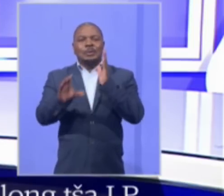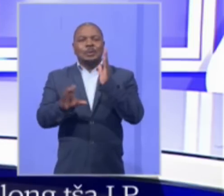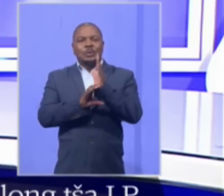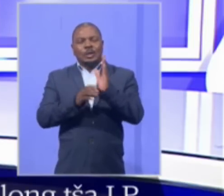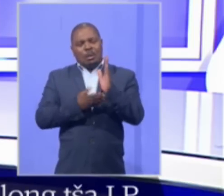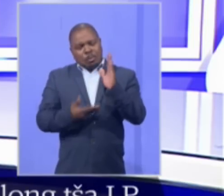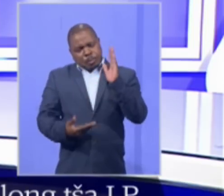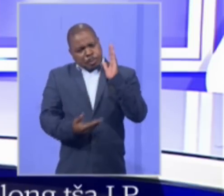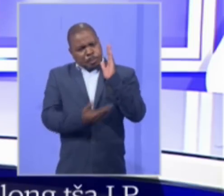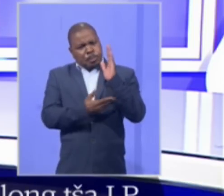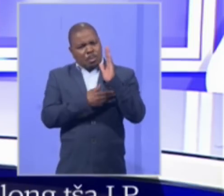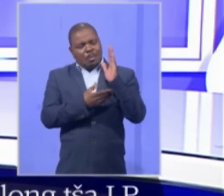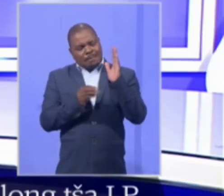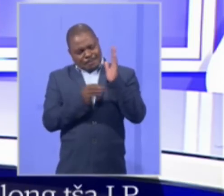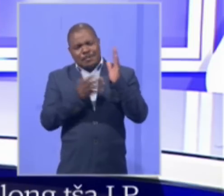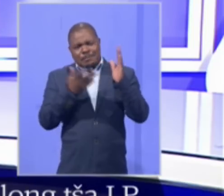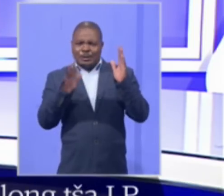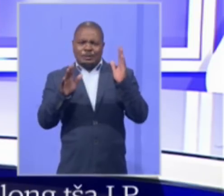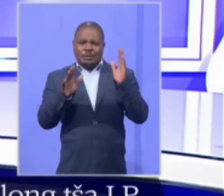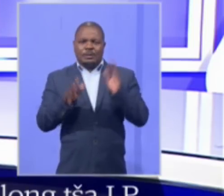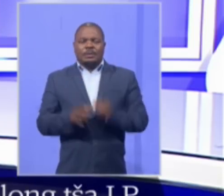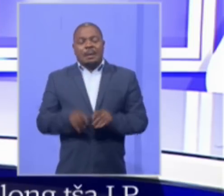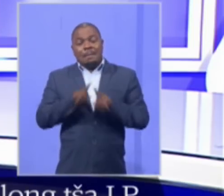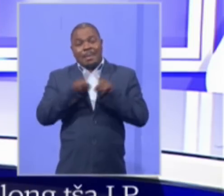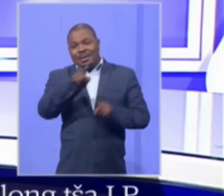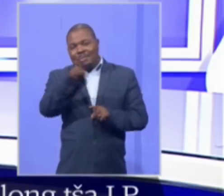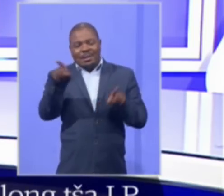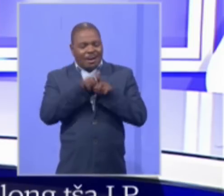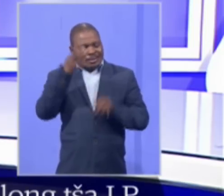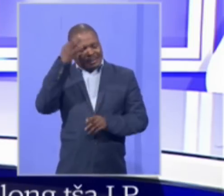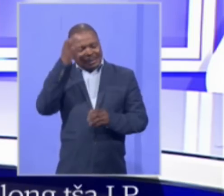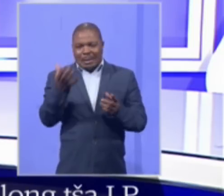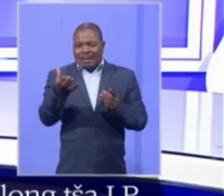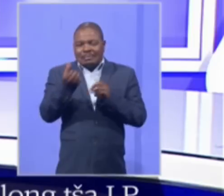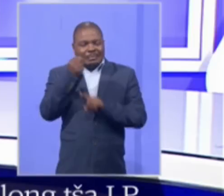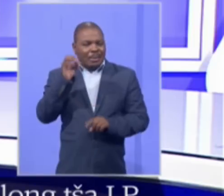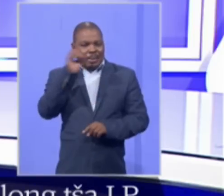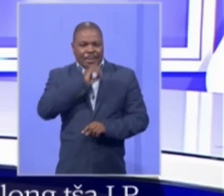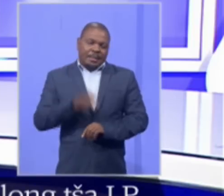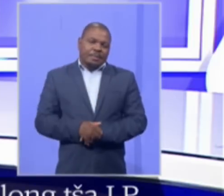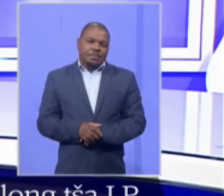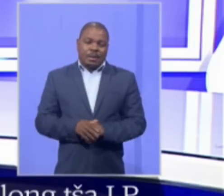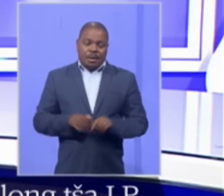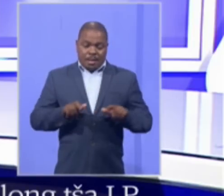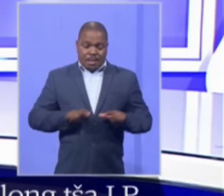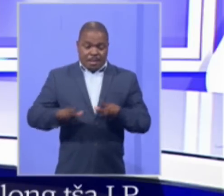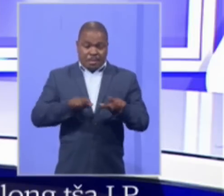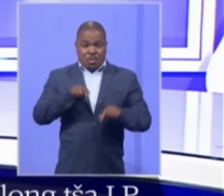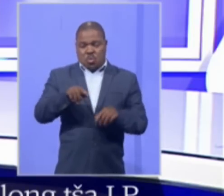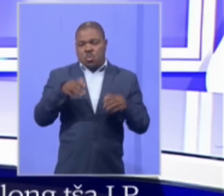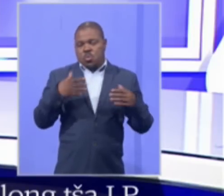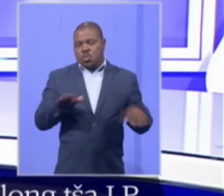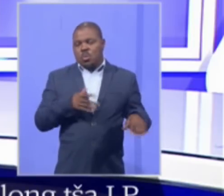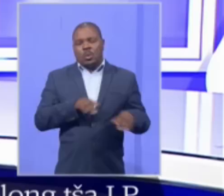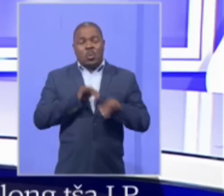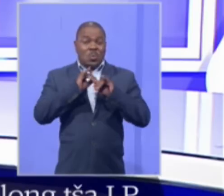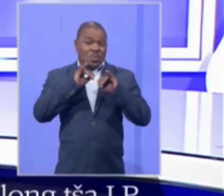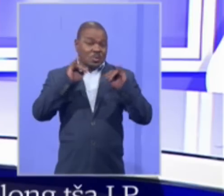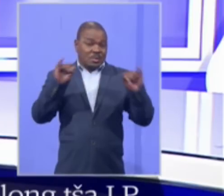ga sengwalwa sa molaotheo wa naga ke toro fela go badudi ba profense. Limpopo e boemong bjo bo